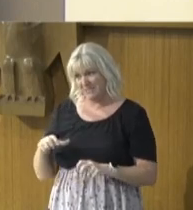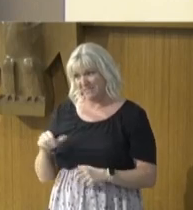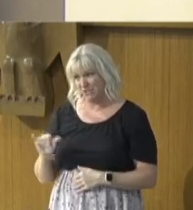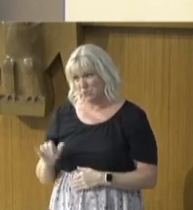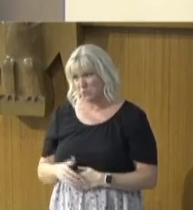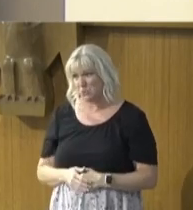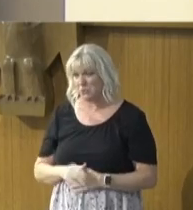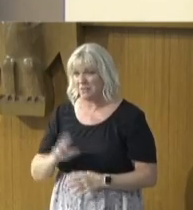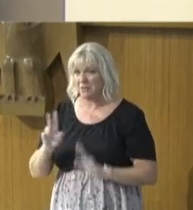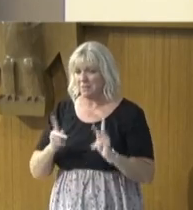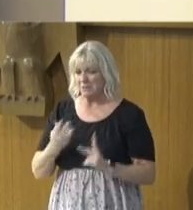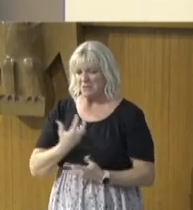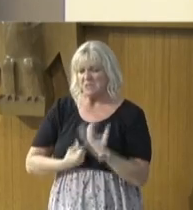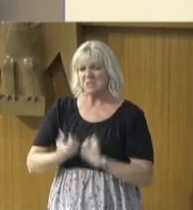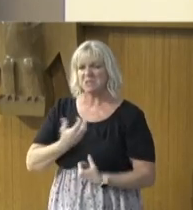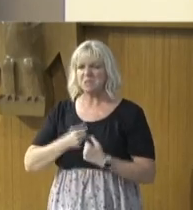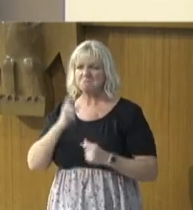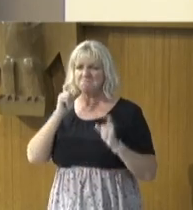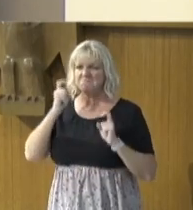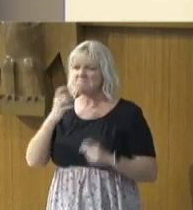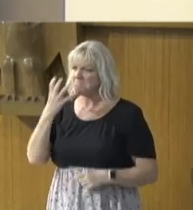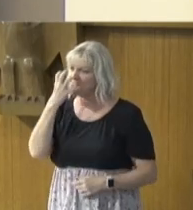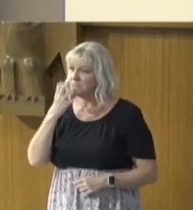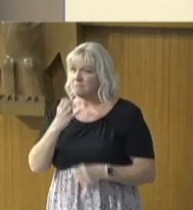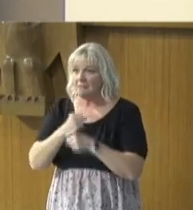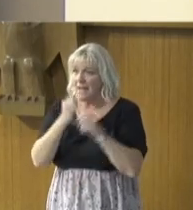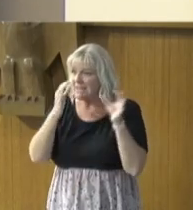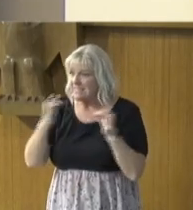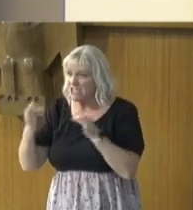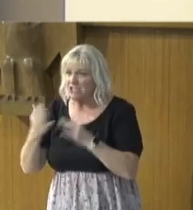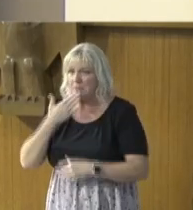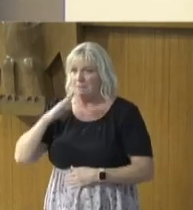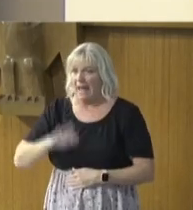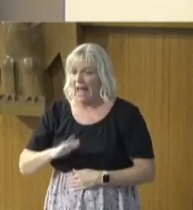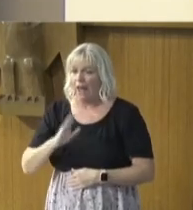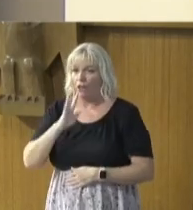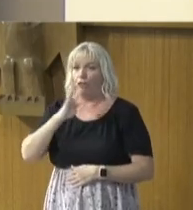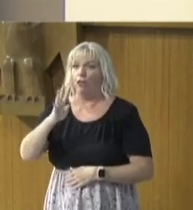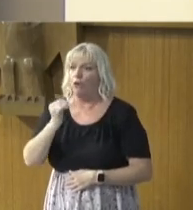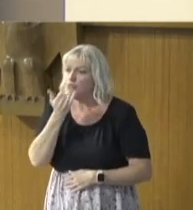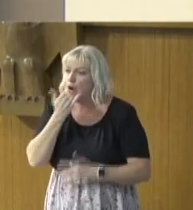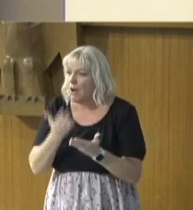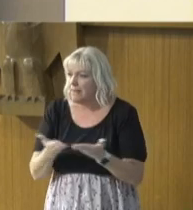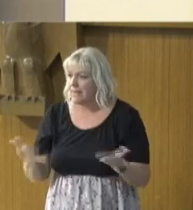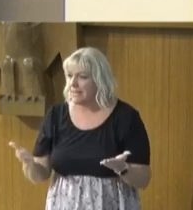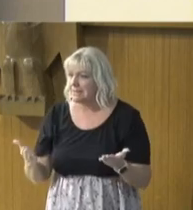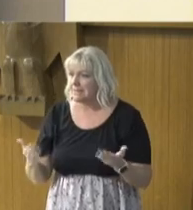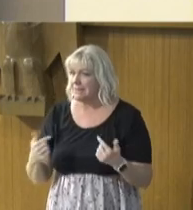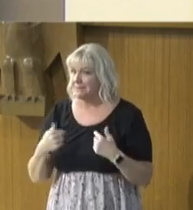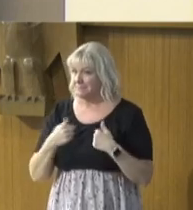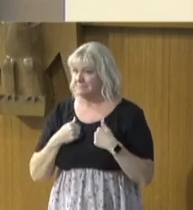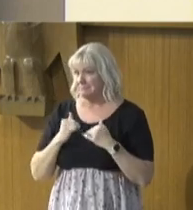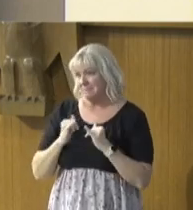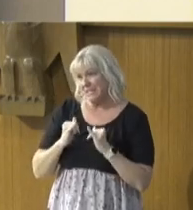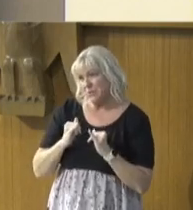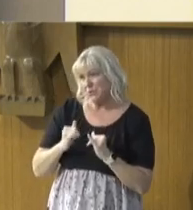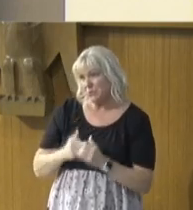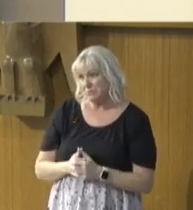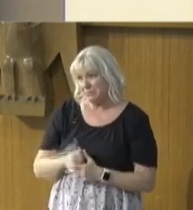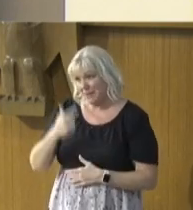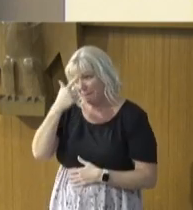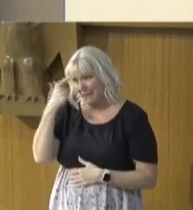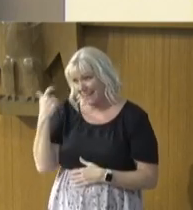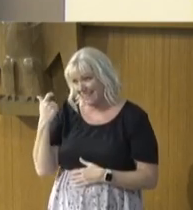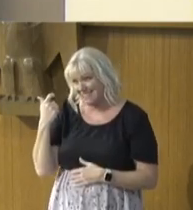harbor grudges. They make bad decisions, and they say the wrong things. And so do I, because as it turns